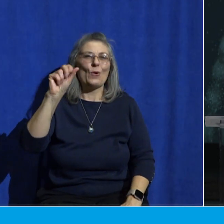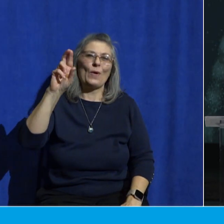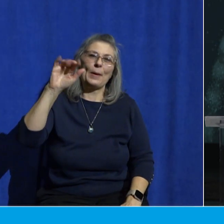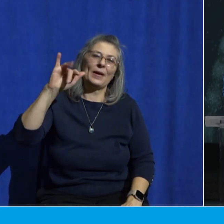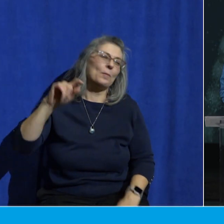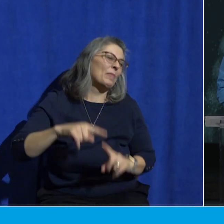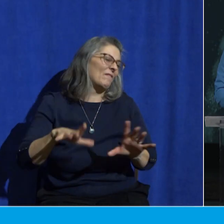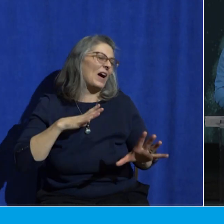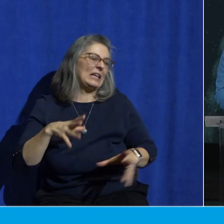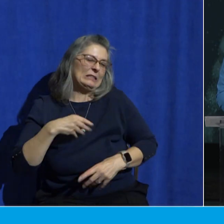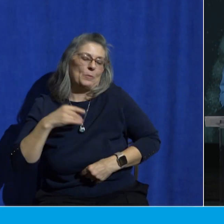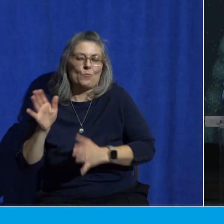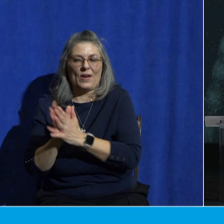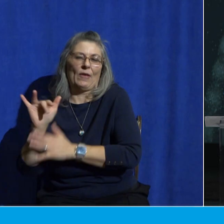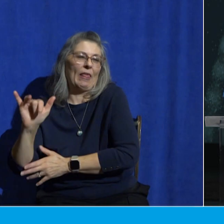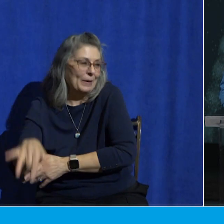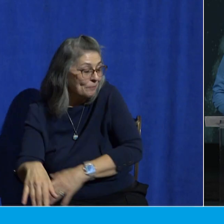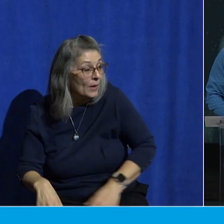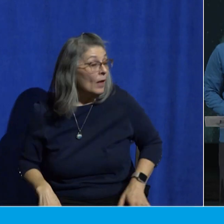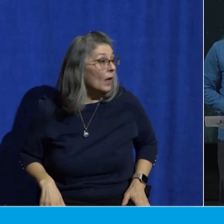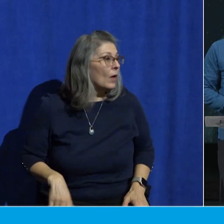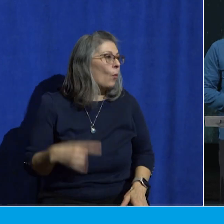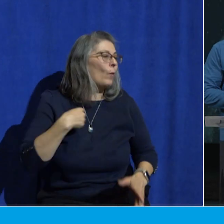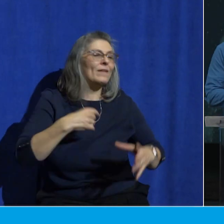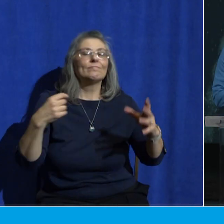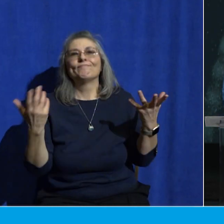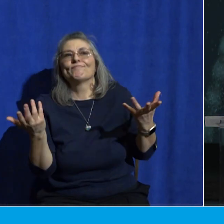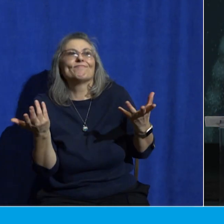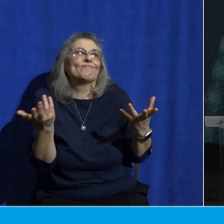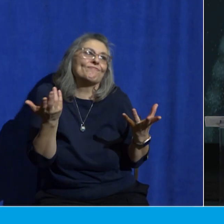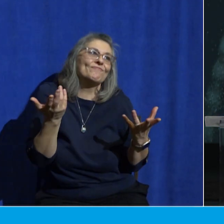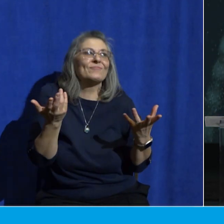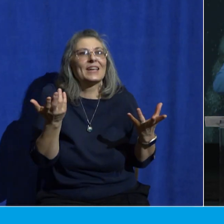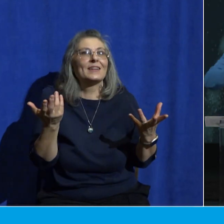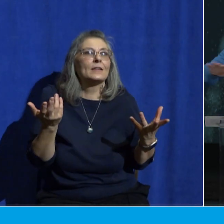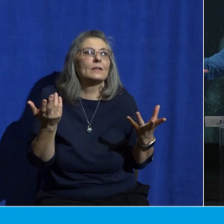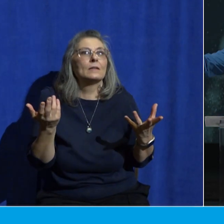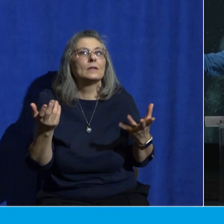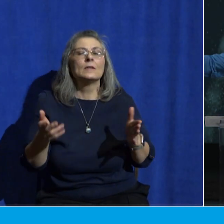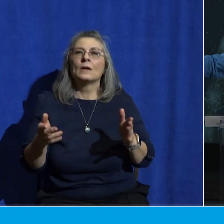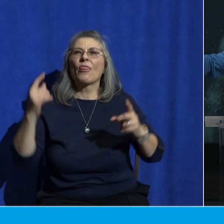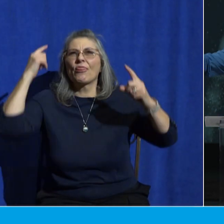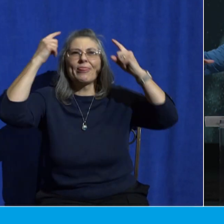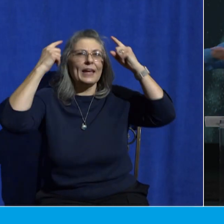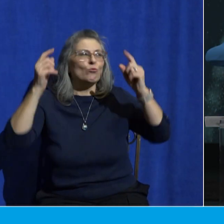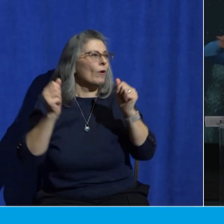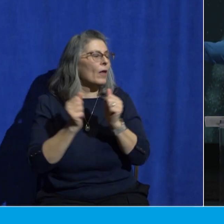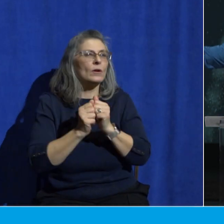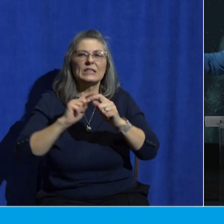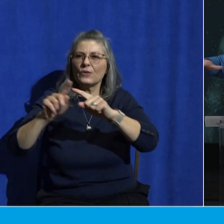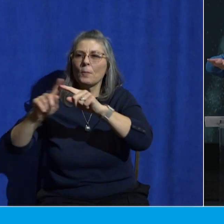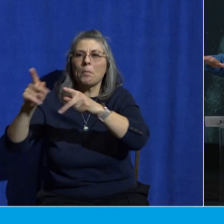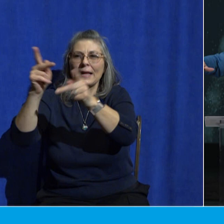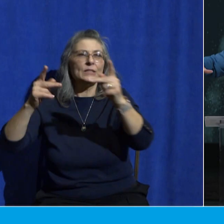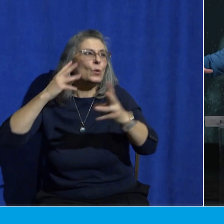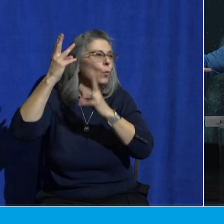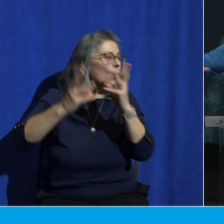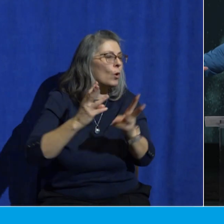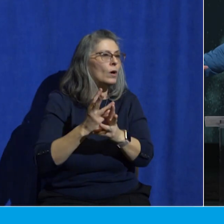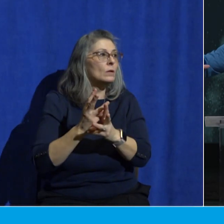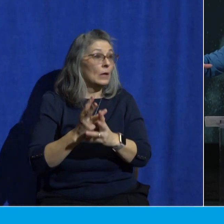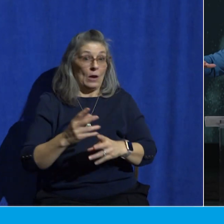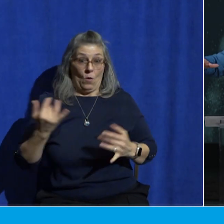Like, and we just thought together, just think of all the places, even right now, that we've